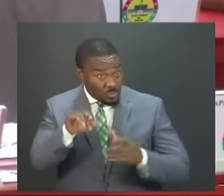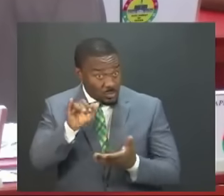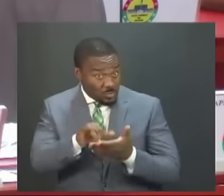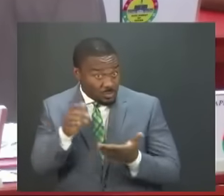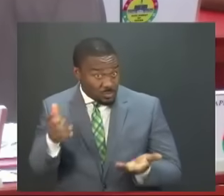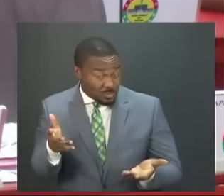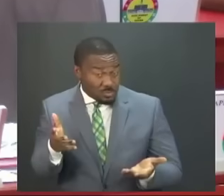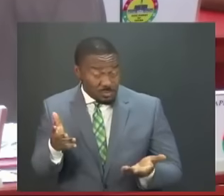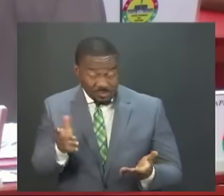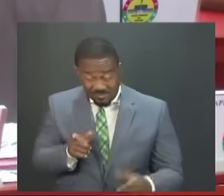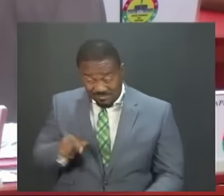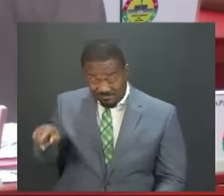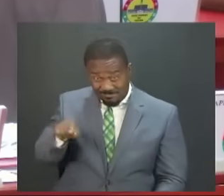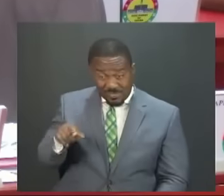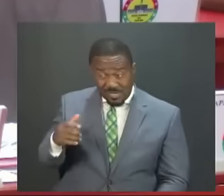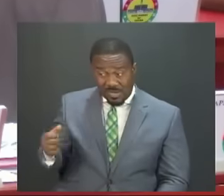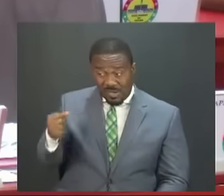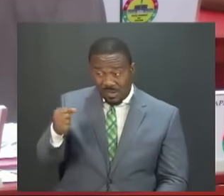appointment committee,